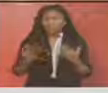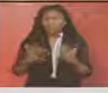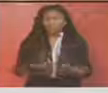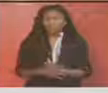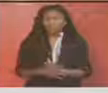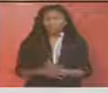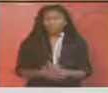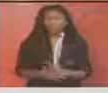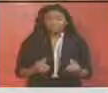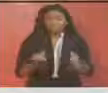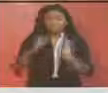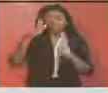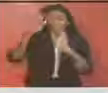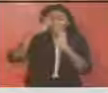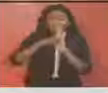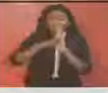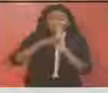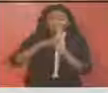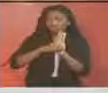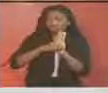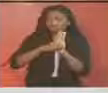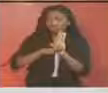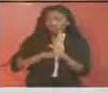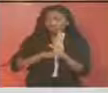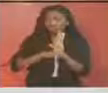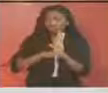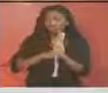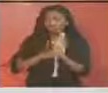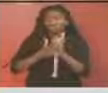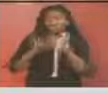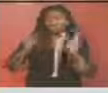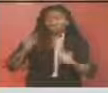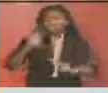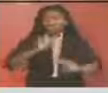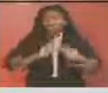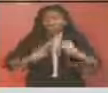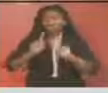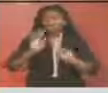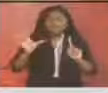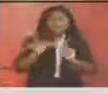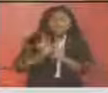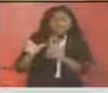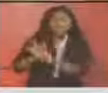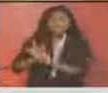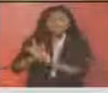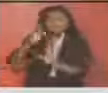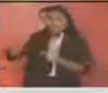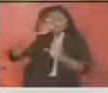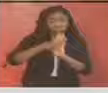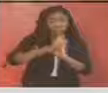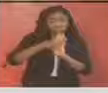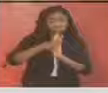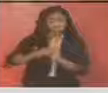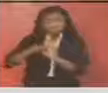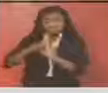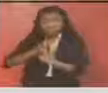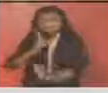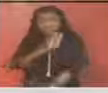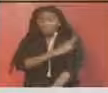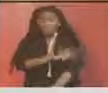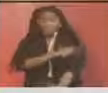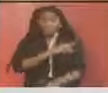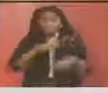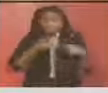dramatic drop in the number of new infections, in the number of hospitalizations and deaths in vaccinated populations.